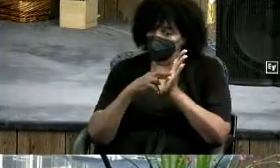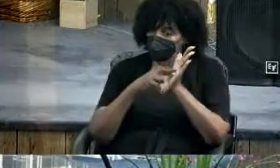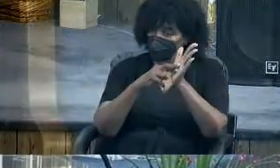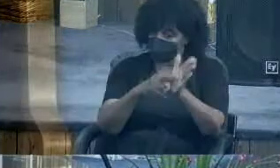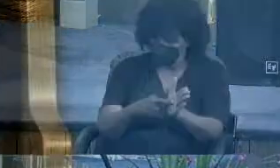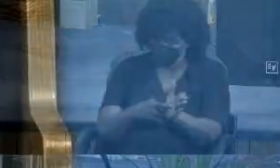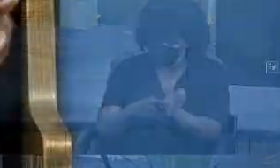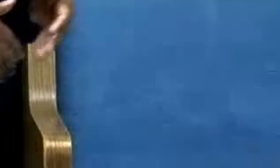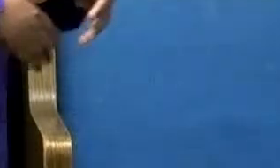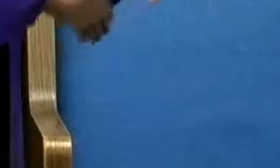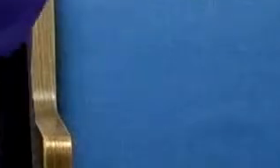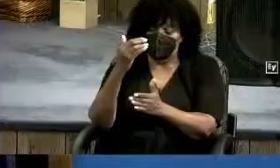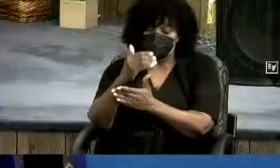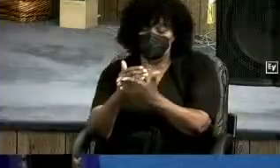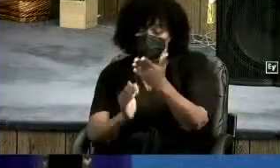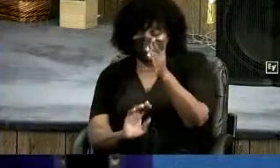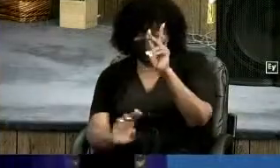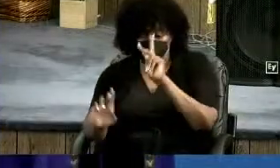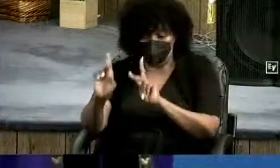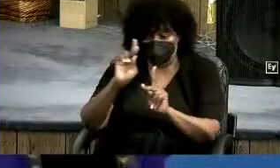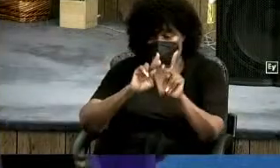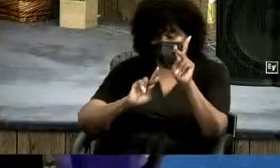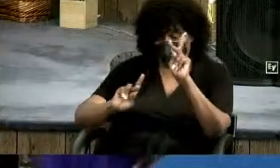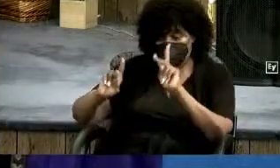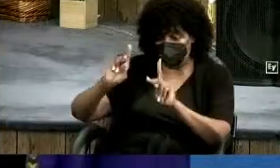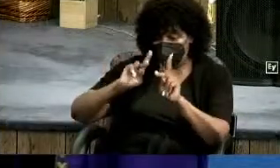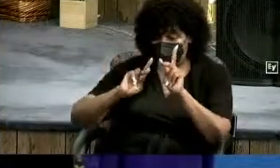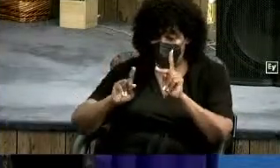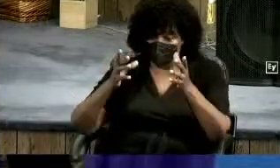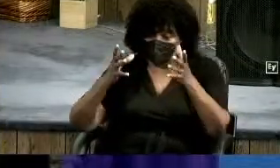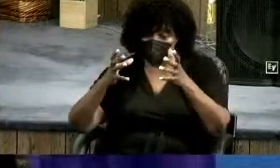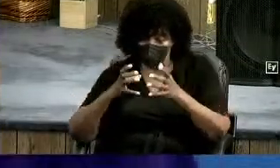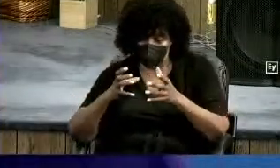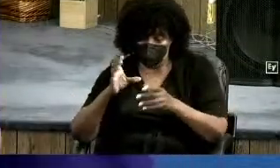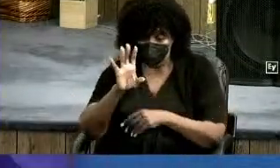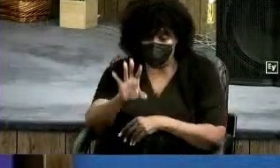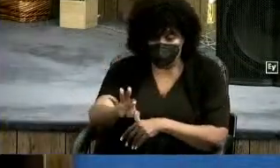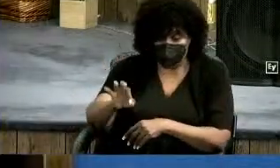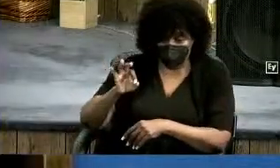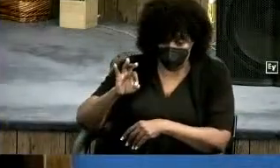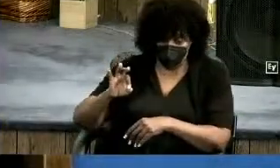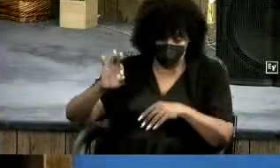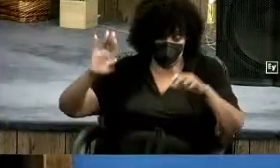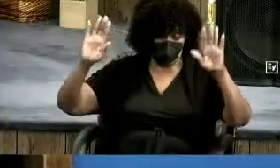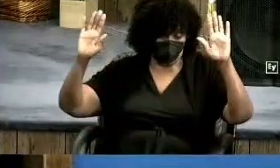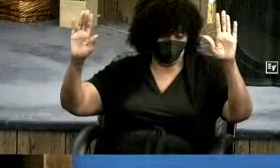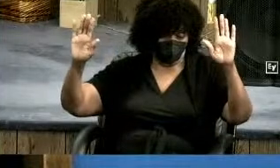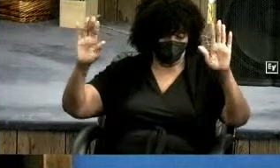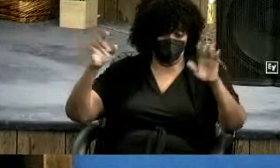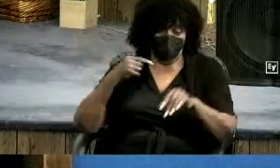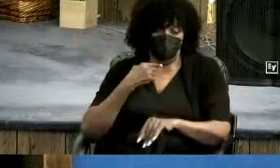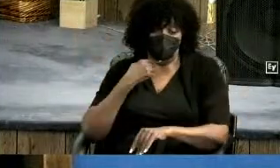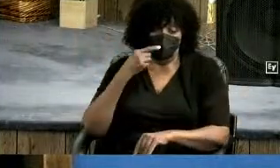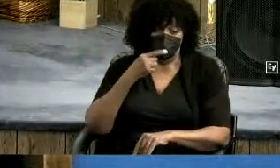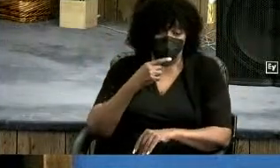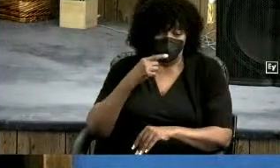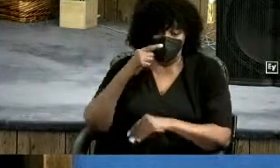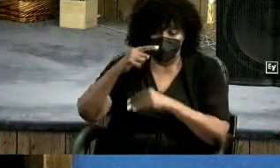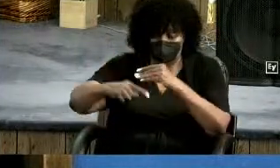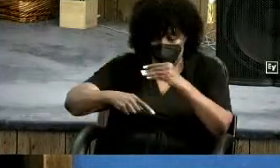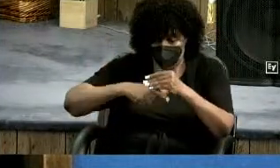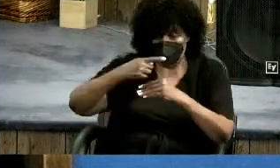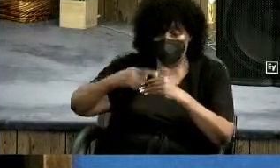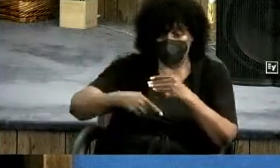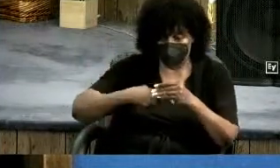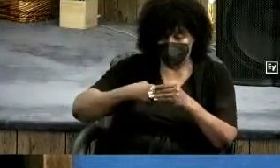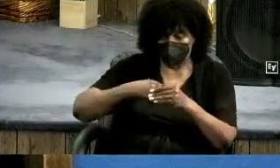mean well. Some people want to intercede, and some people just want to feed off of you. Lord, is it you or is it